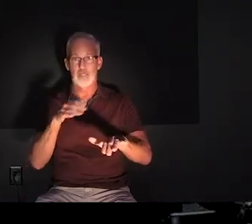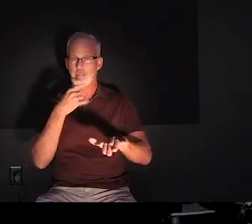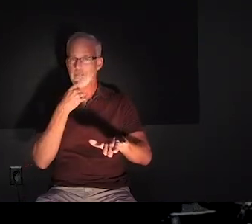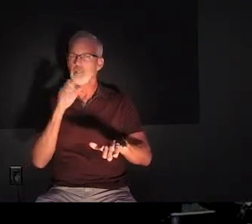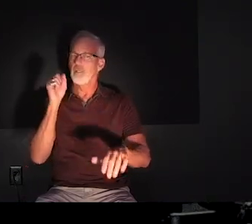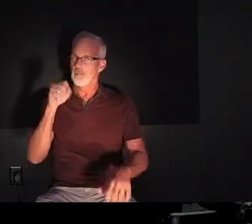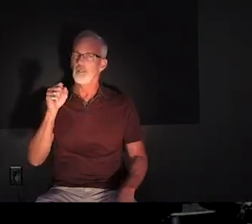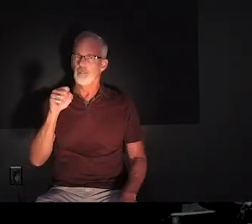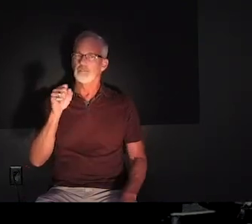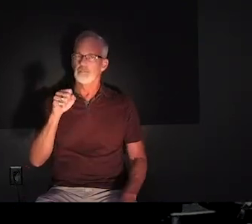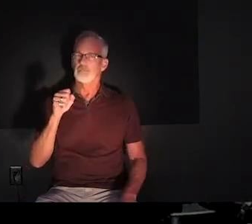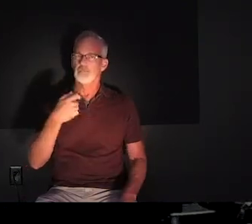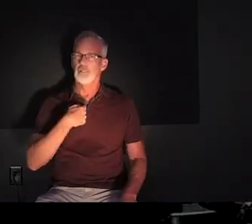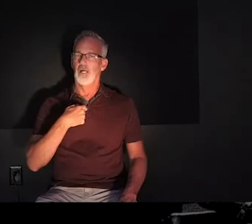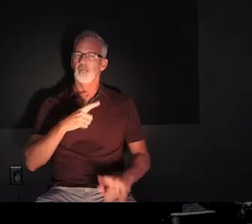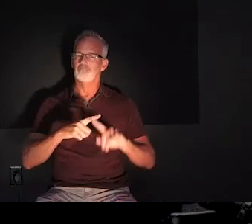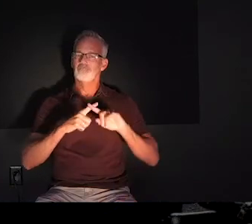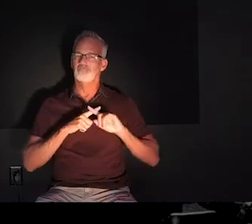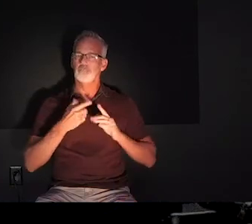say, yes,